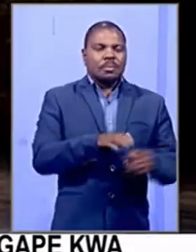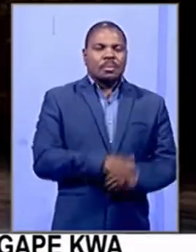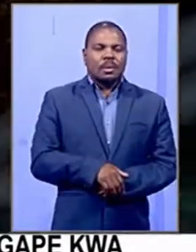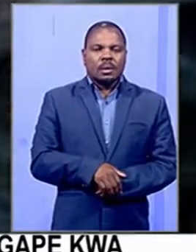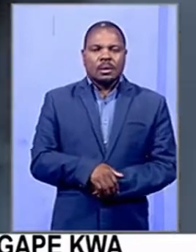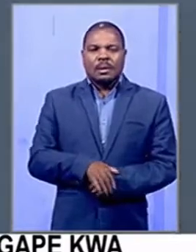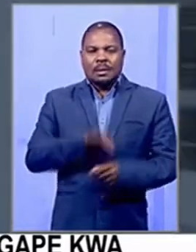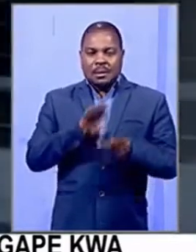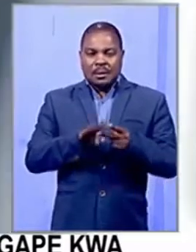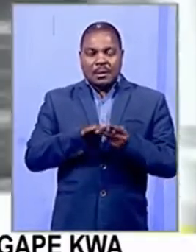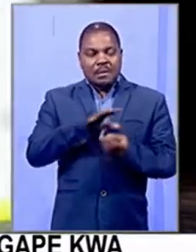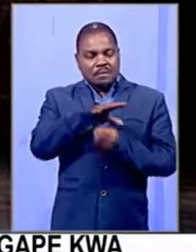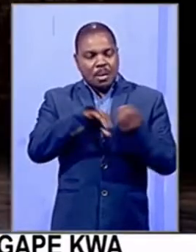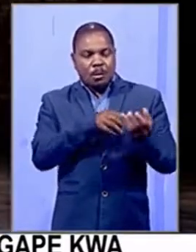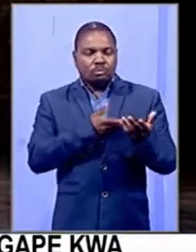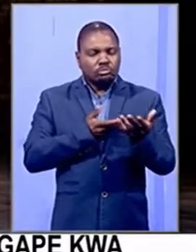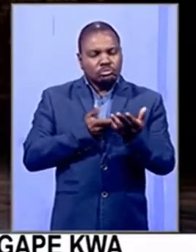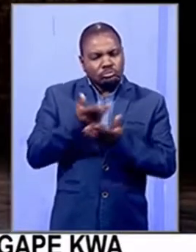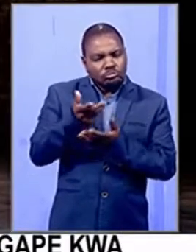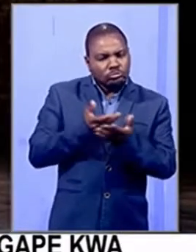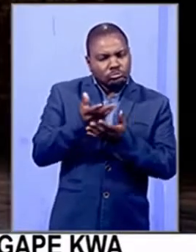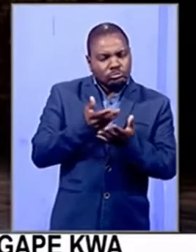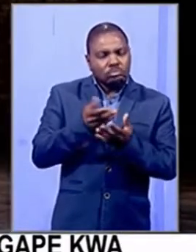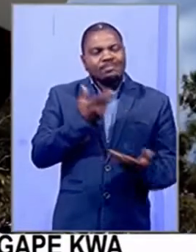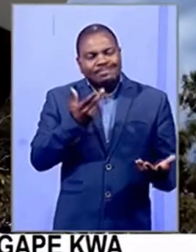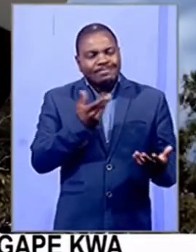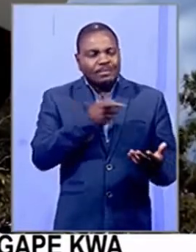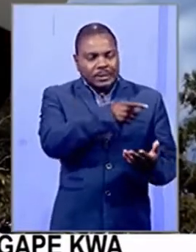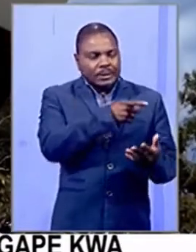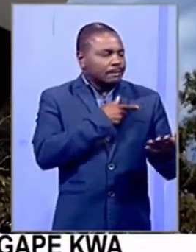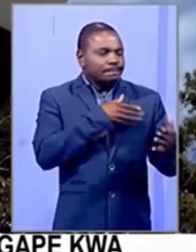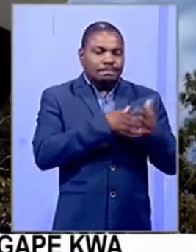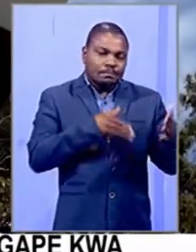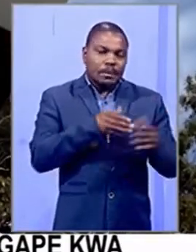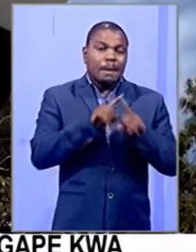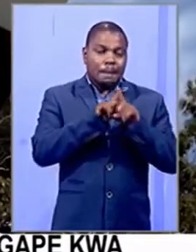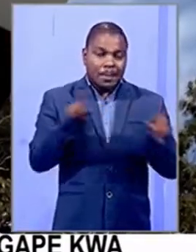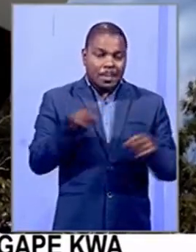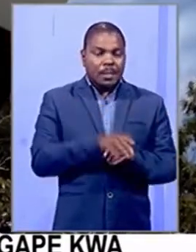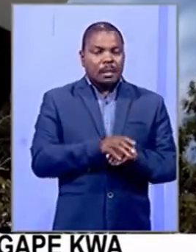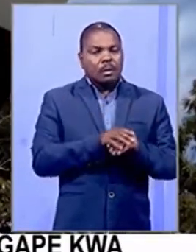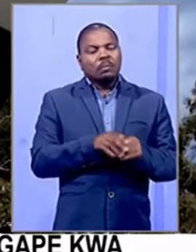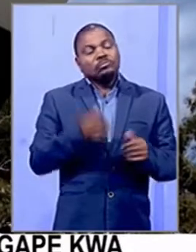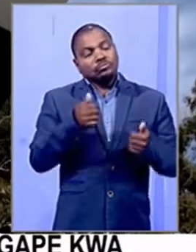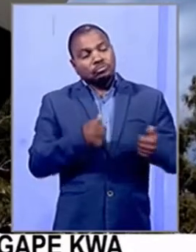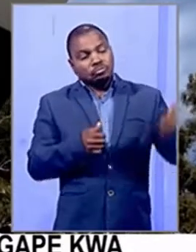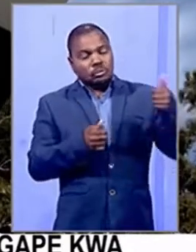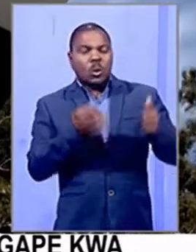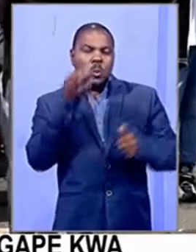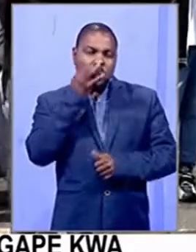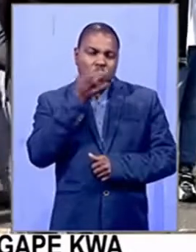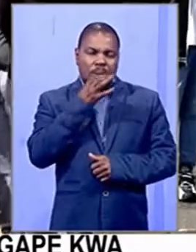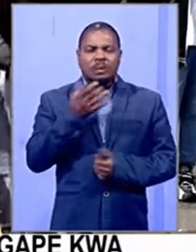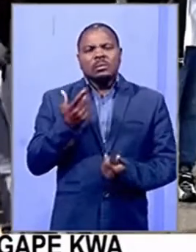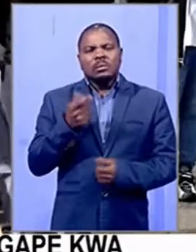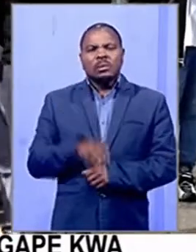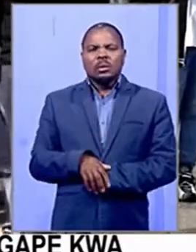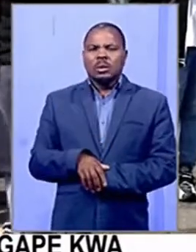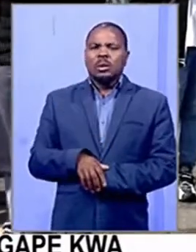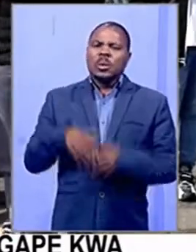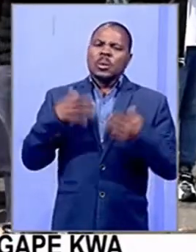go ikgolaganya le ba lelapa la ga Van Rooyen gompieno ga a atlega fela mogoloe o ne go sala gale a motlhalosa jaaka motho yo a